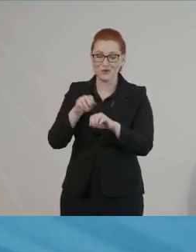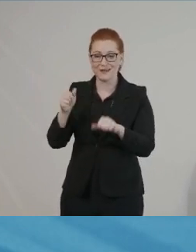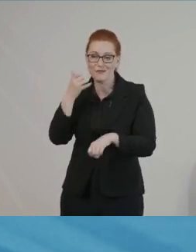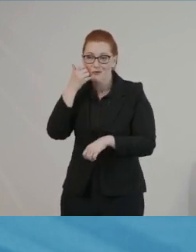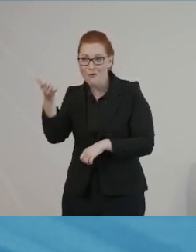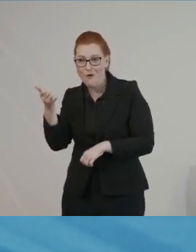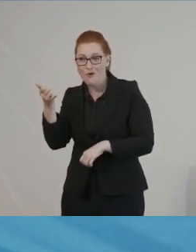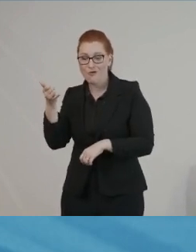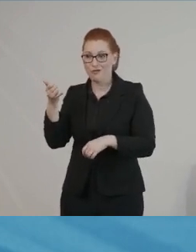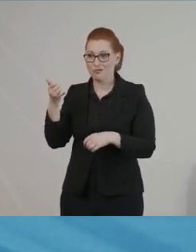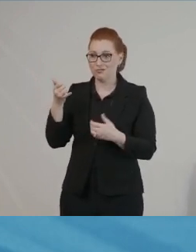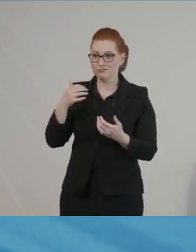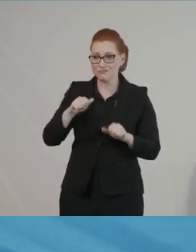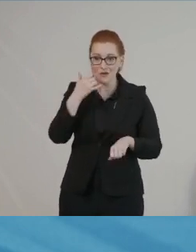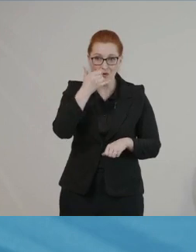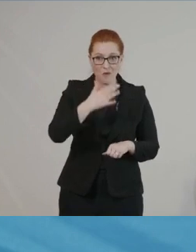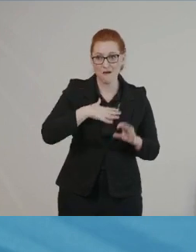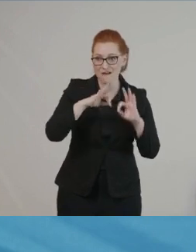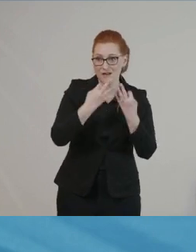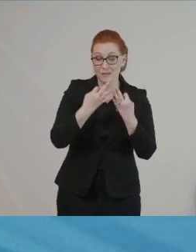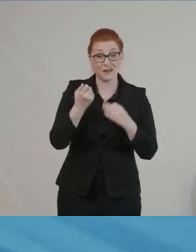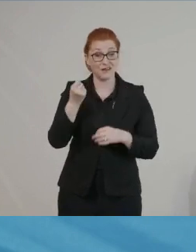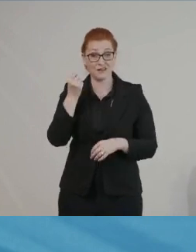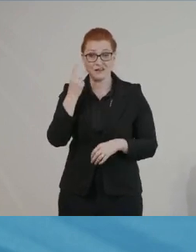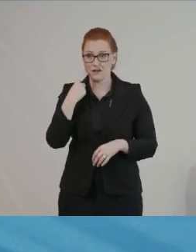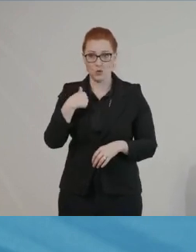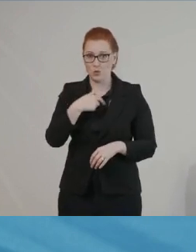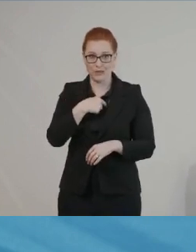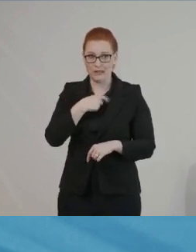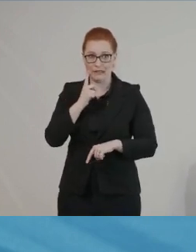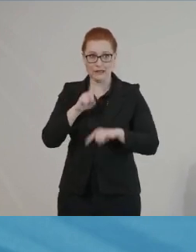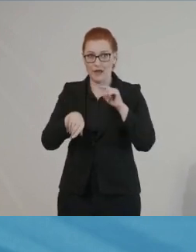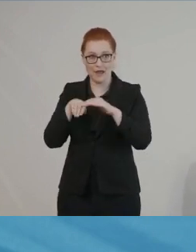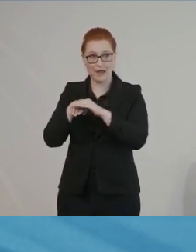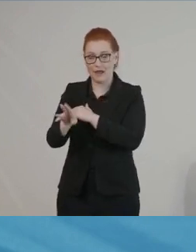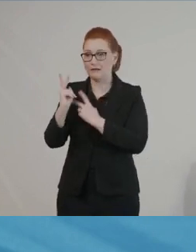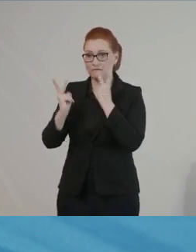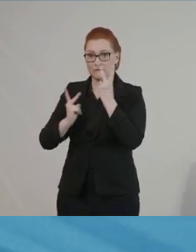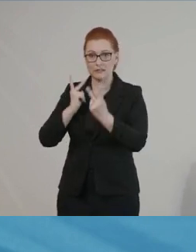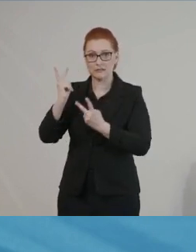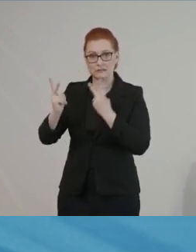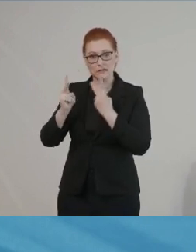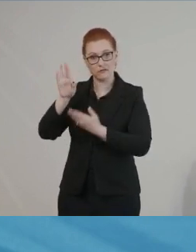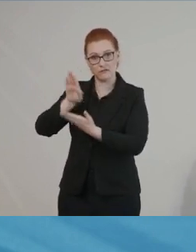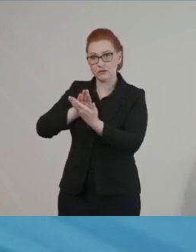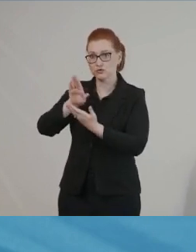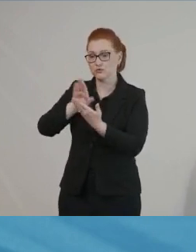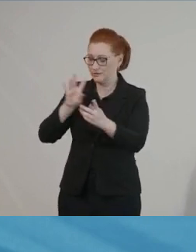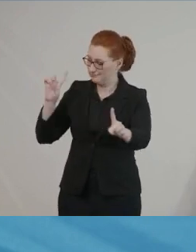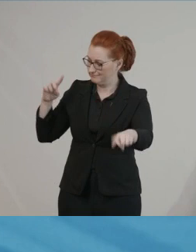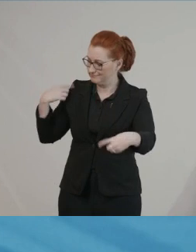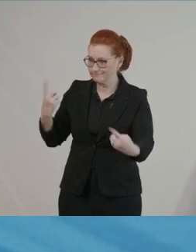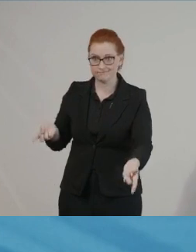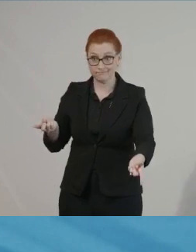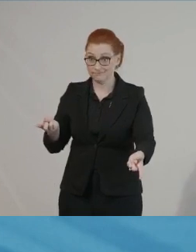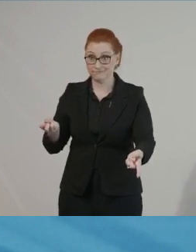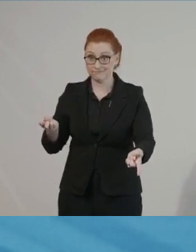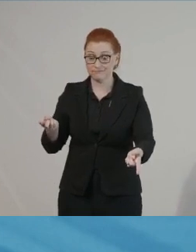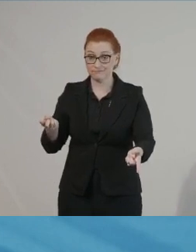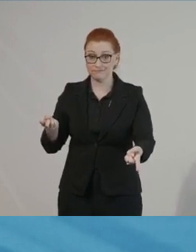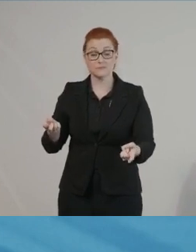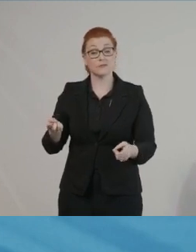so is the rest of my family, none of us have been able to visit face-to-face with her. No matter what happens